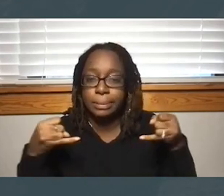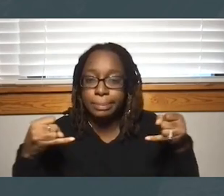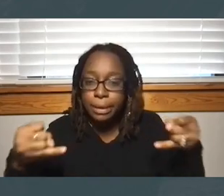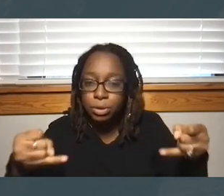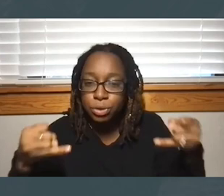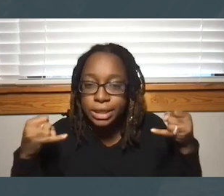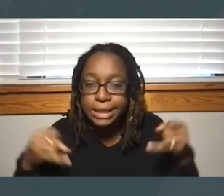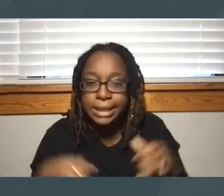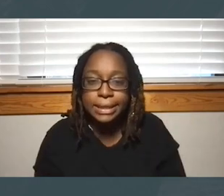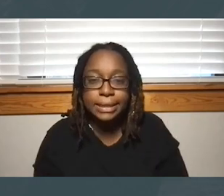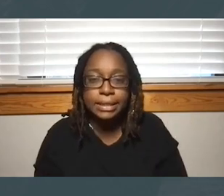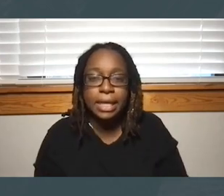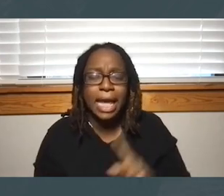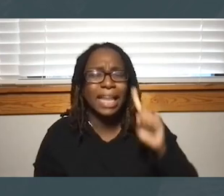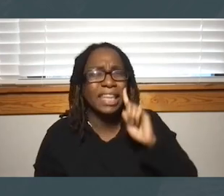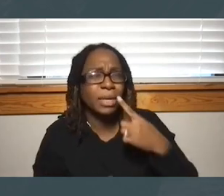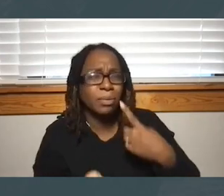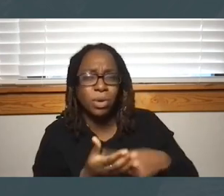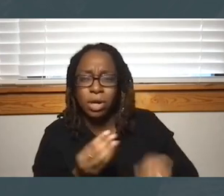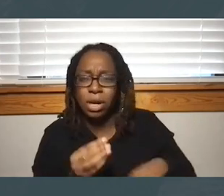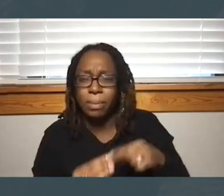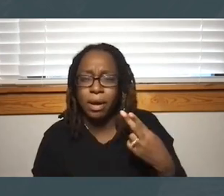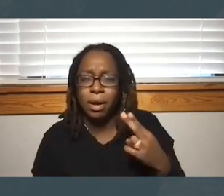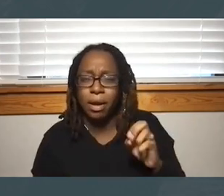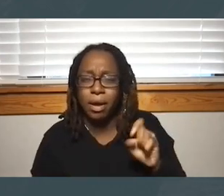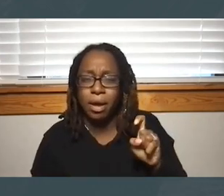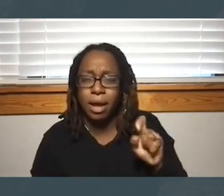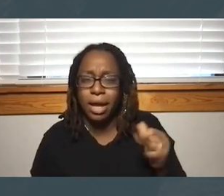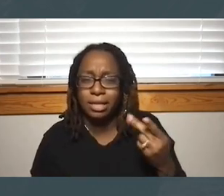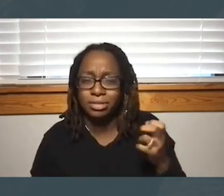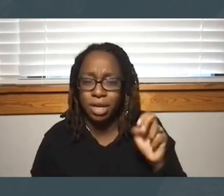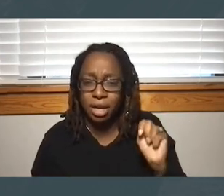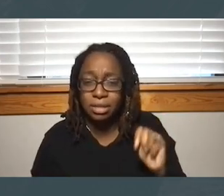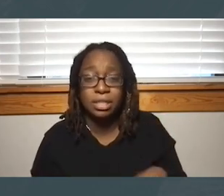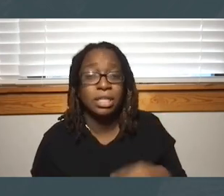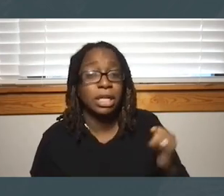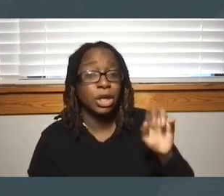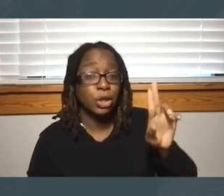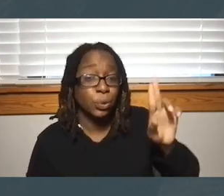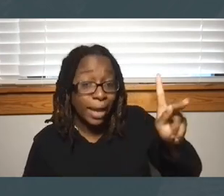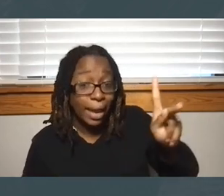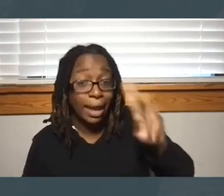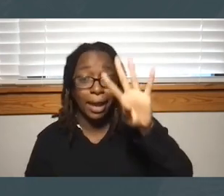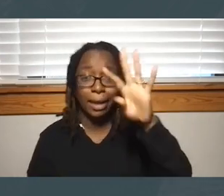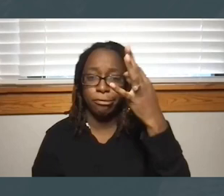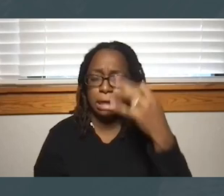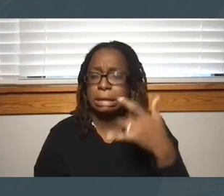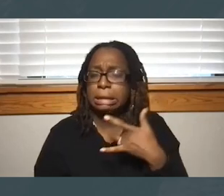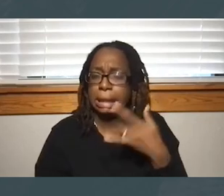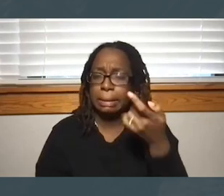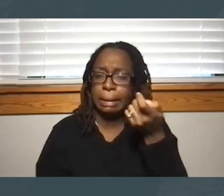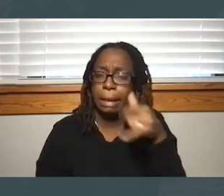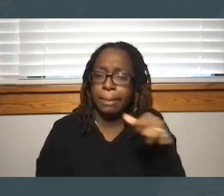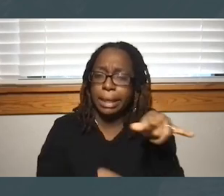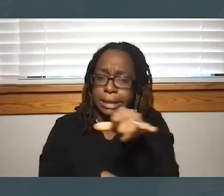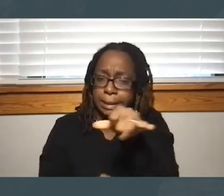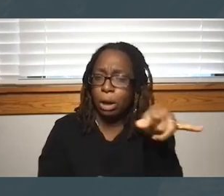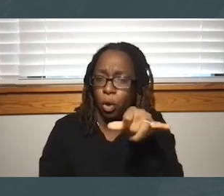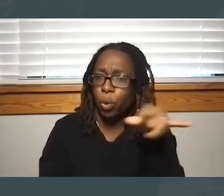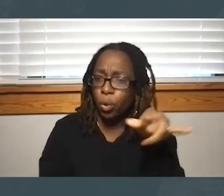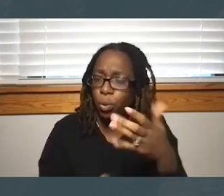The UK is probably more similar to France than it is to US in that respect. You know, all the bad stuff